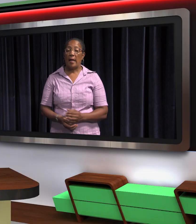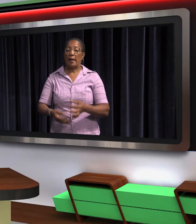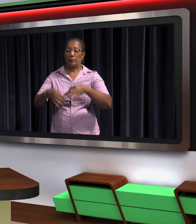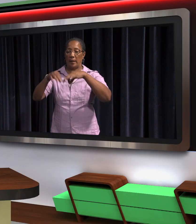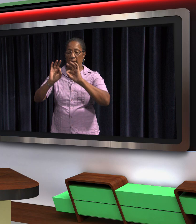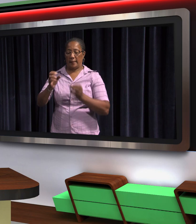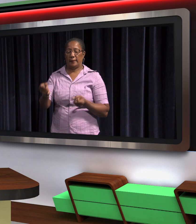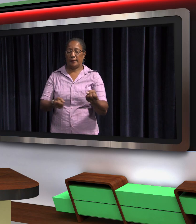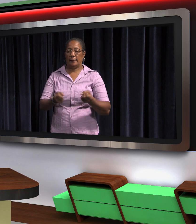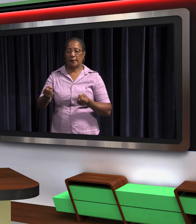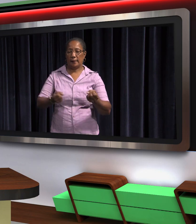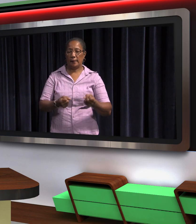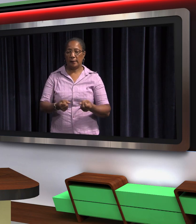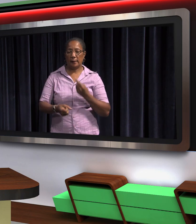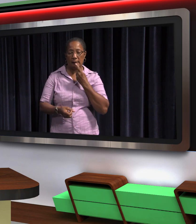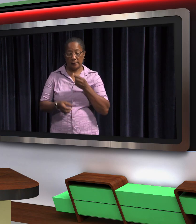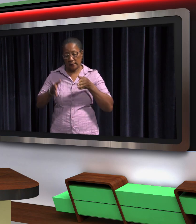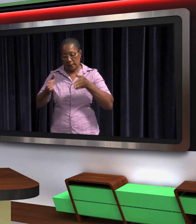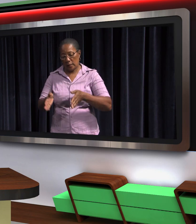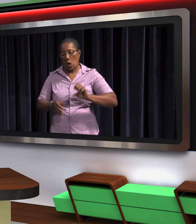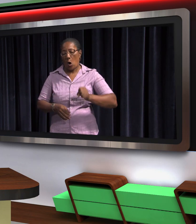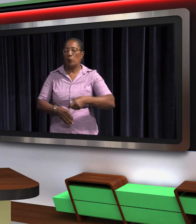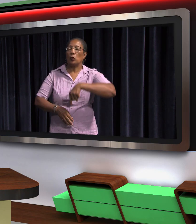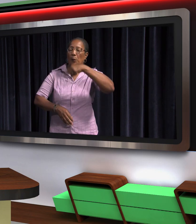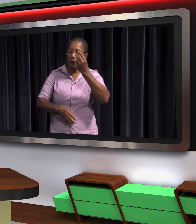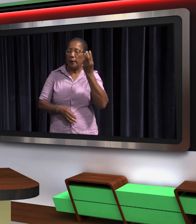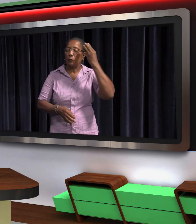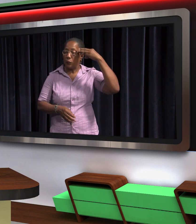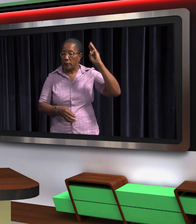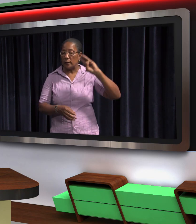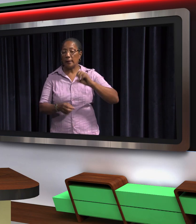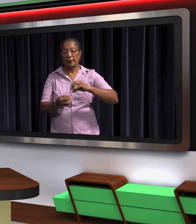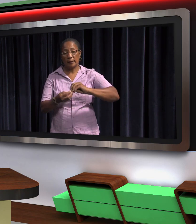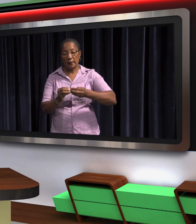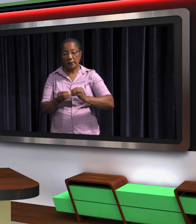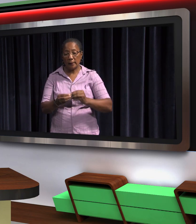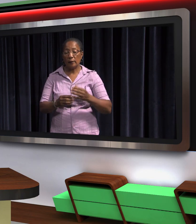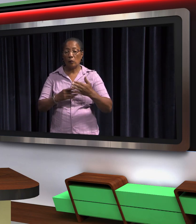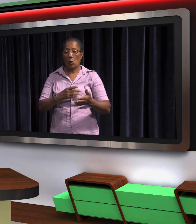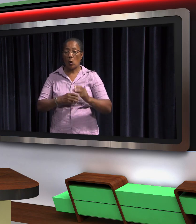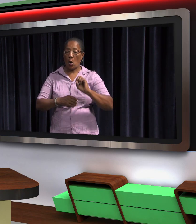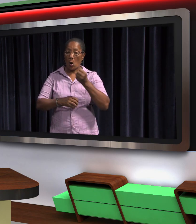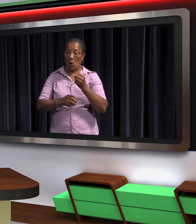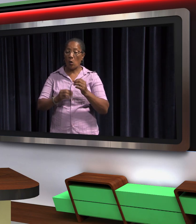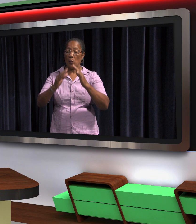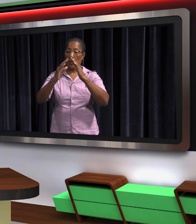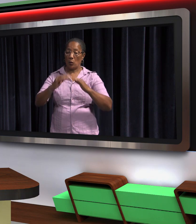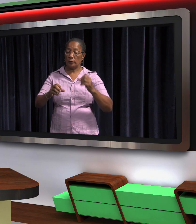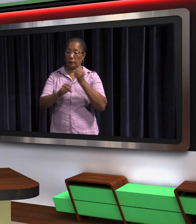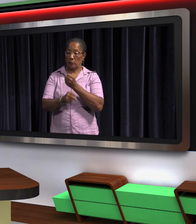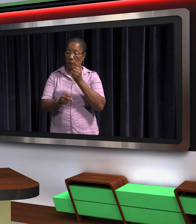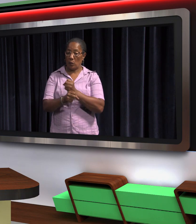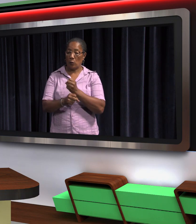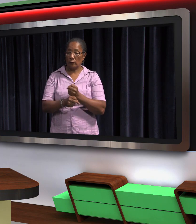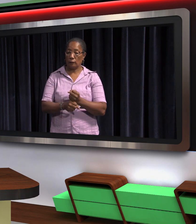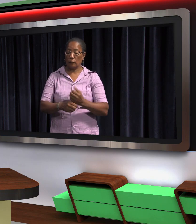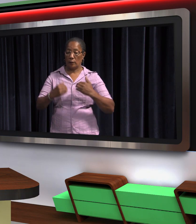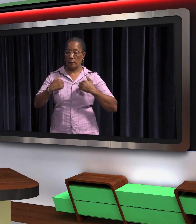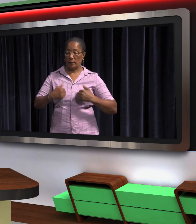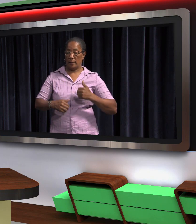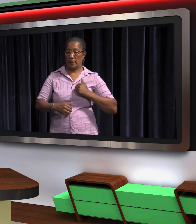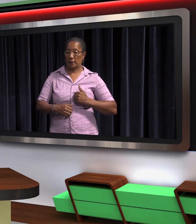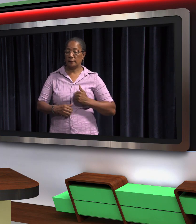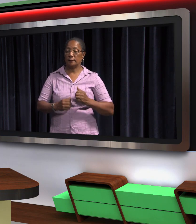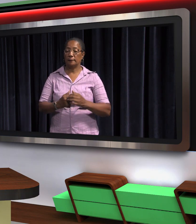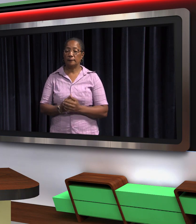The government's policy remains focused on creating even more possibilities for people needy to have their own